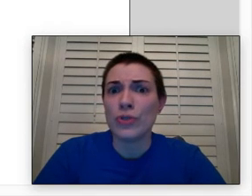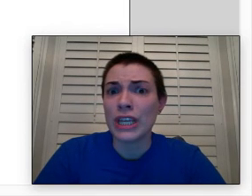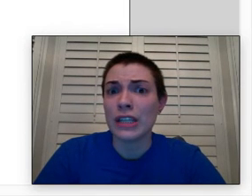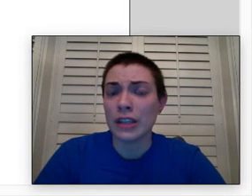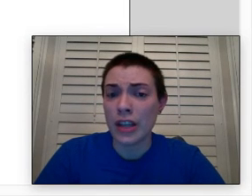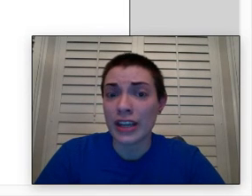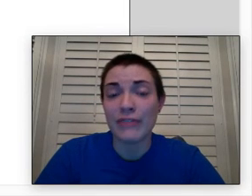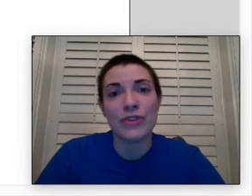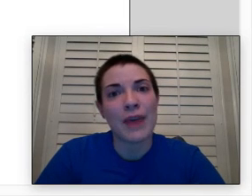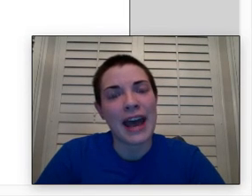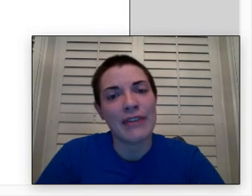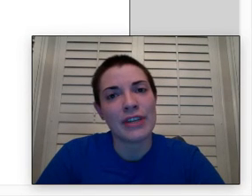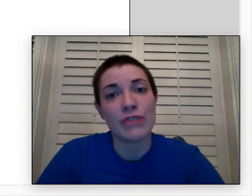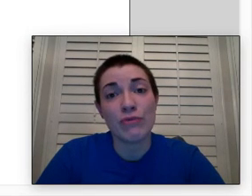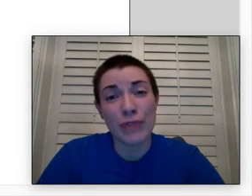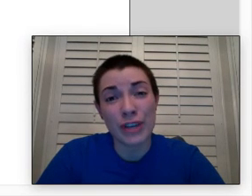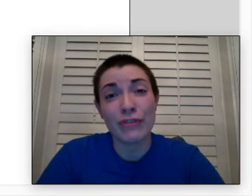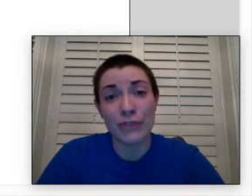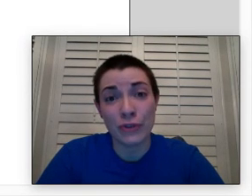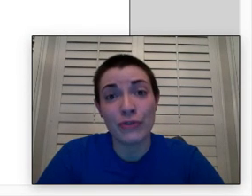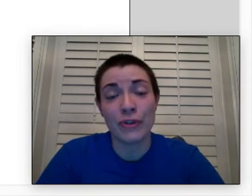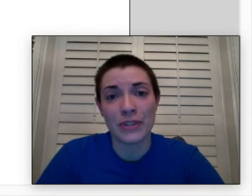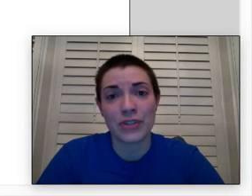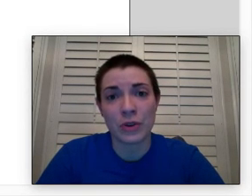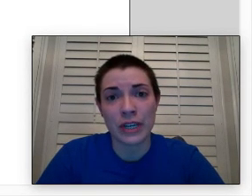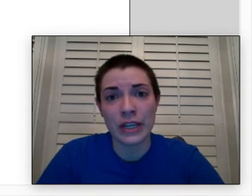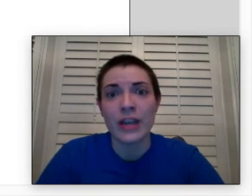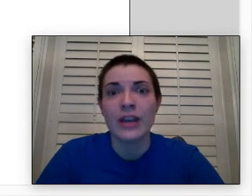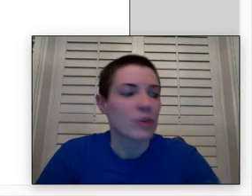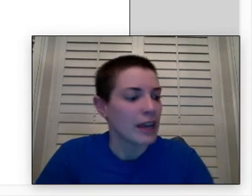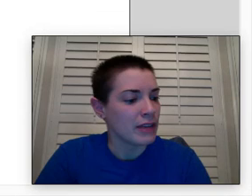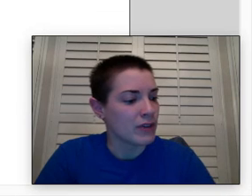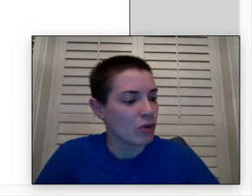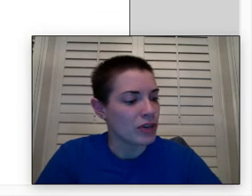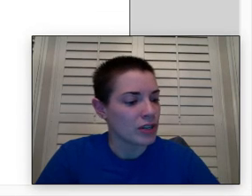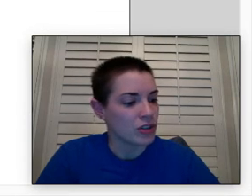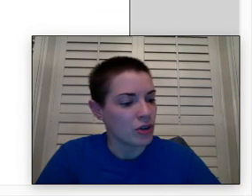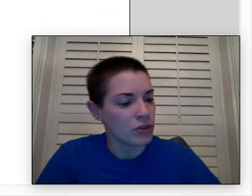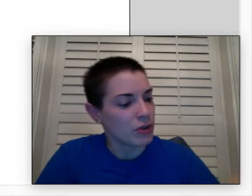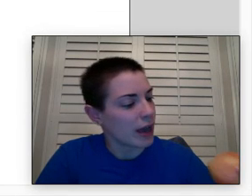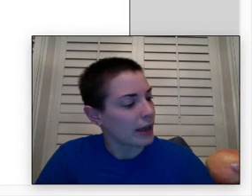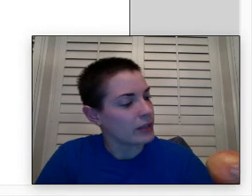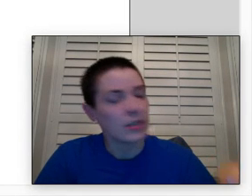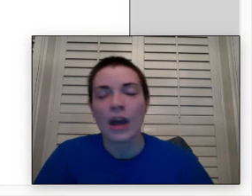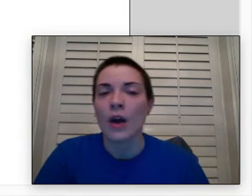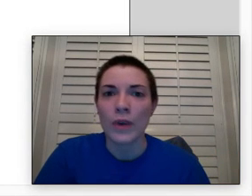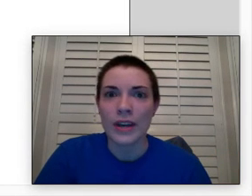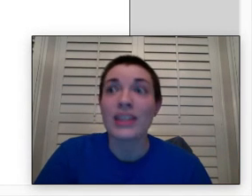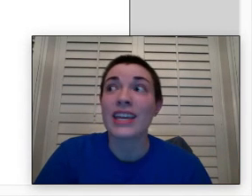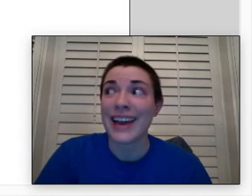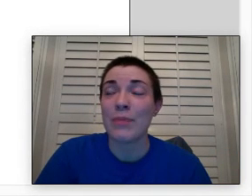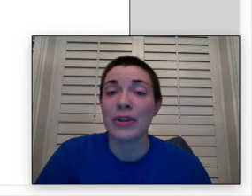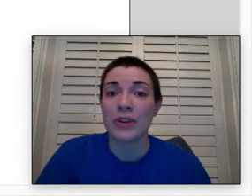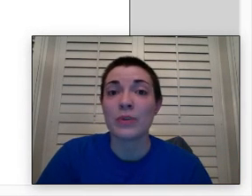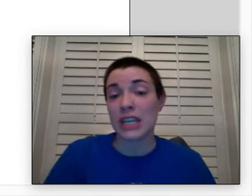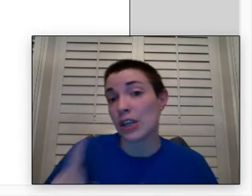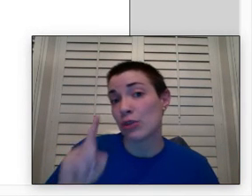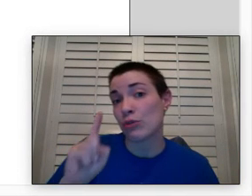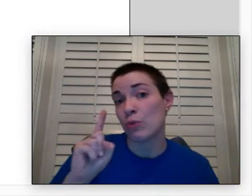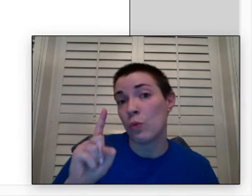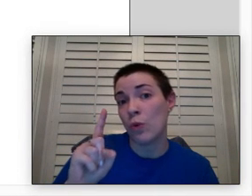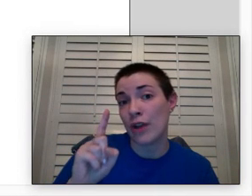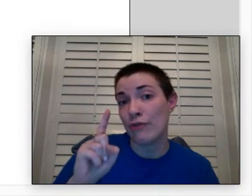you can look if you have any real food from the story. So I even already showed you guys when the caterpillar was